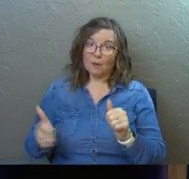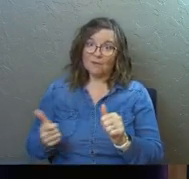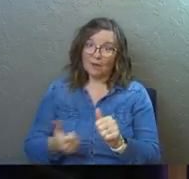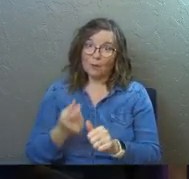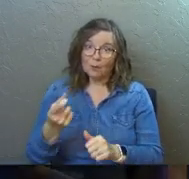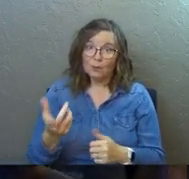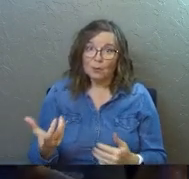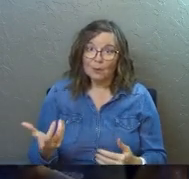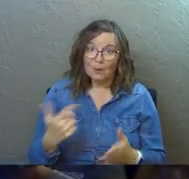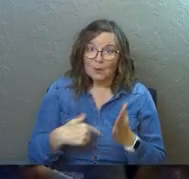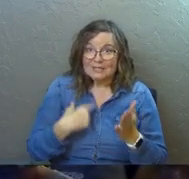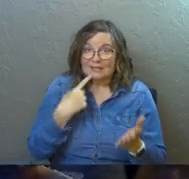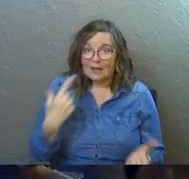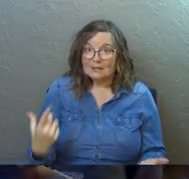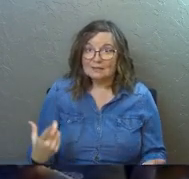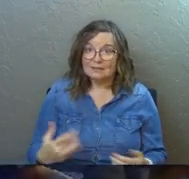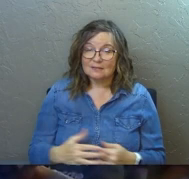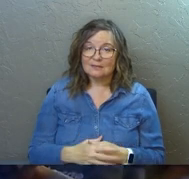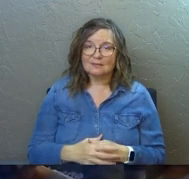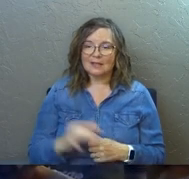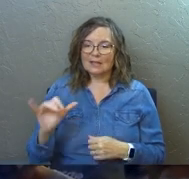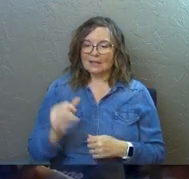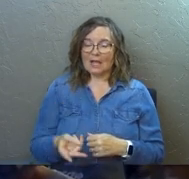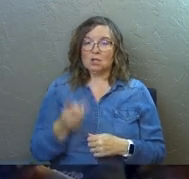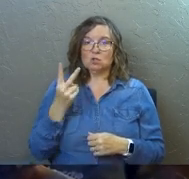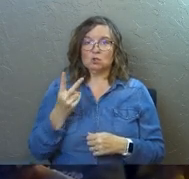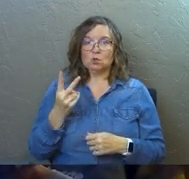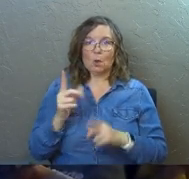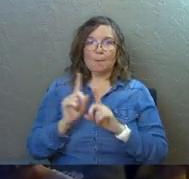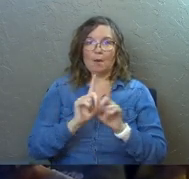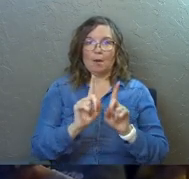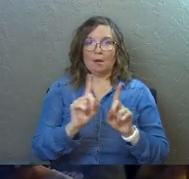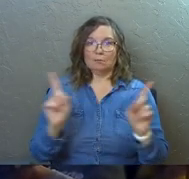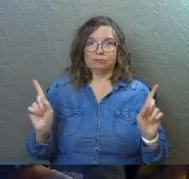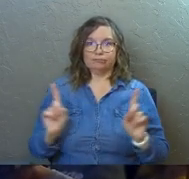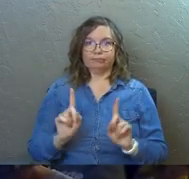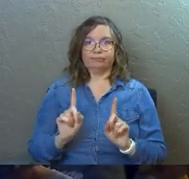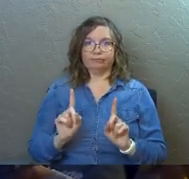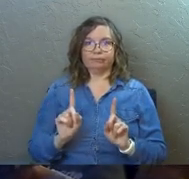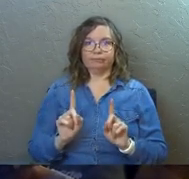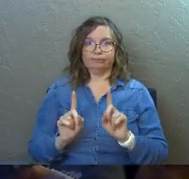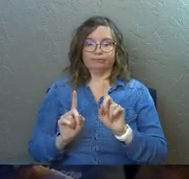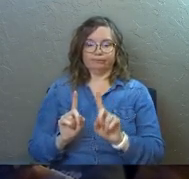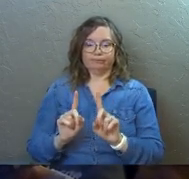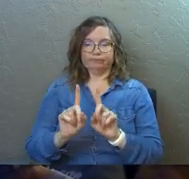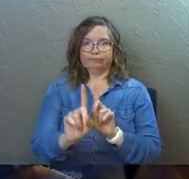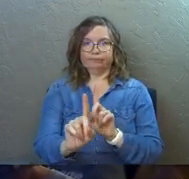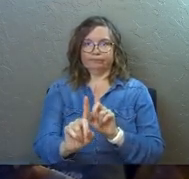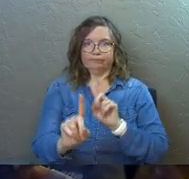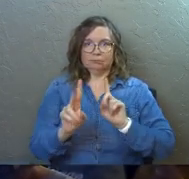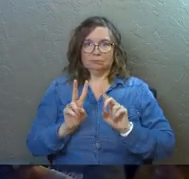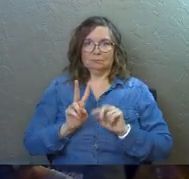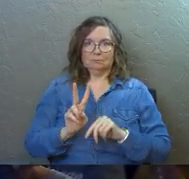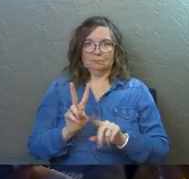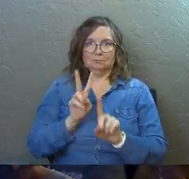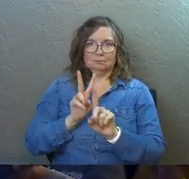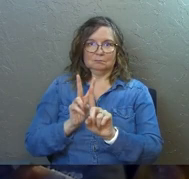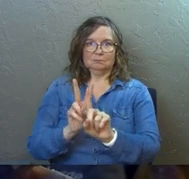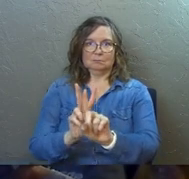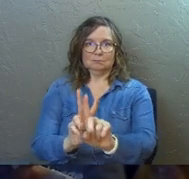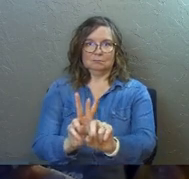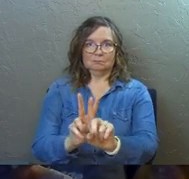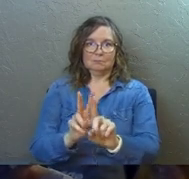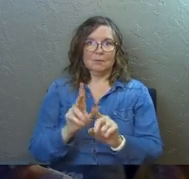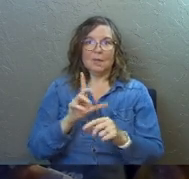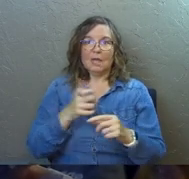you, is what he says. There's like two bodyguards behind you at all times, no matter where you are.